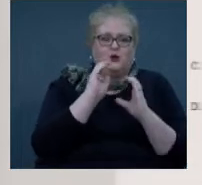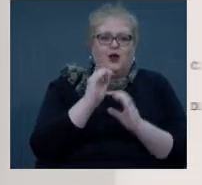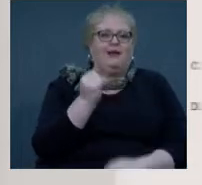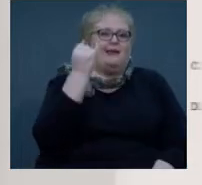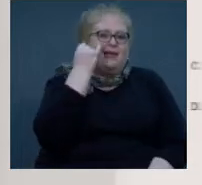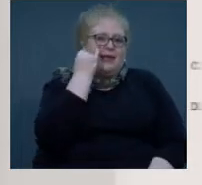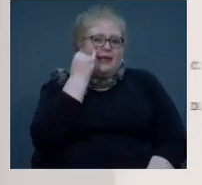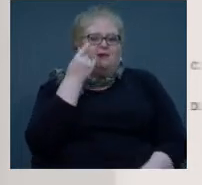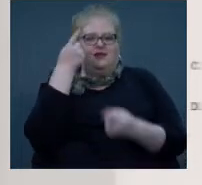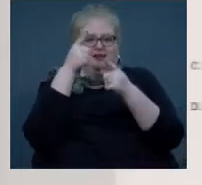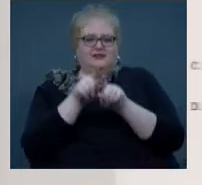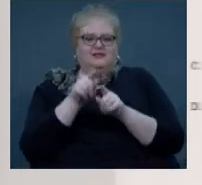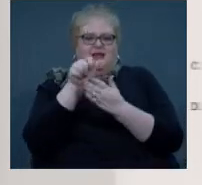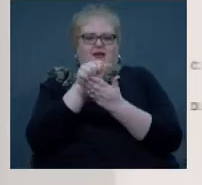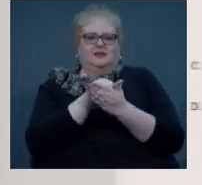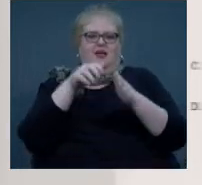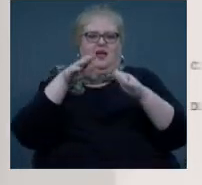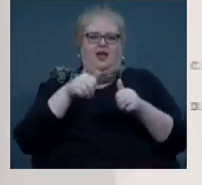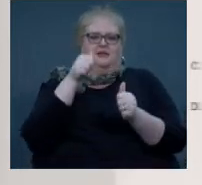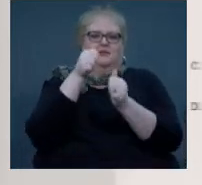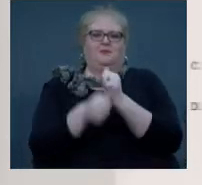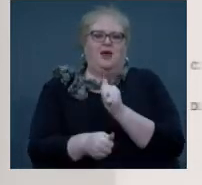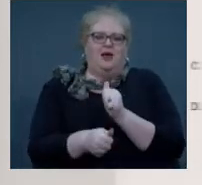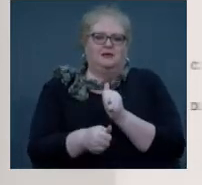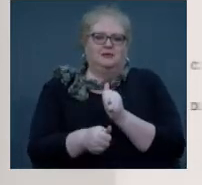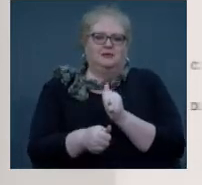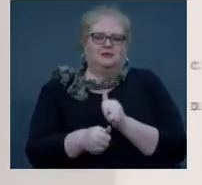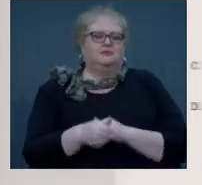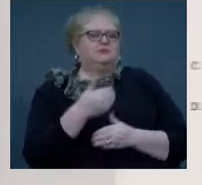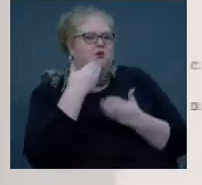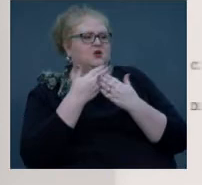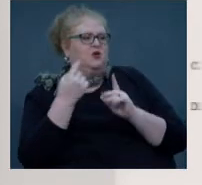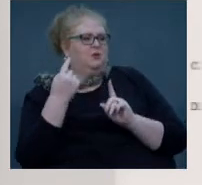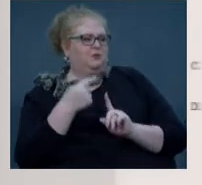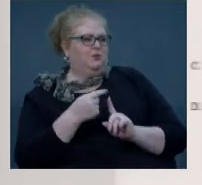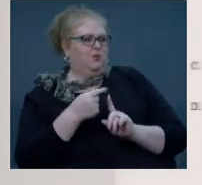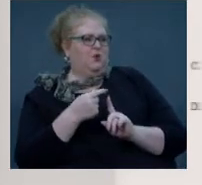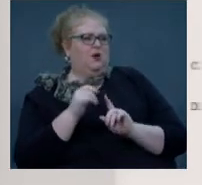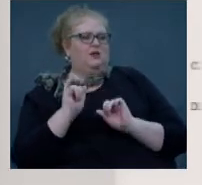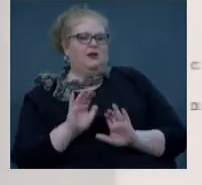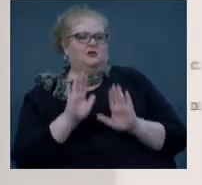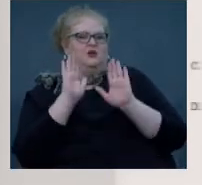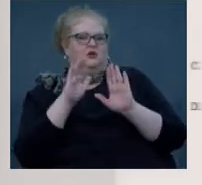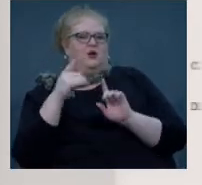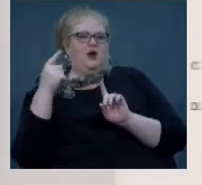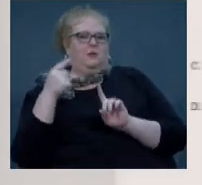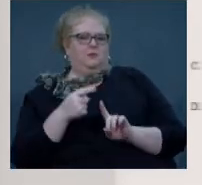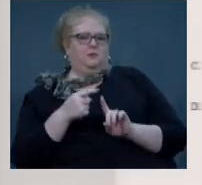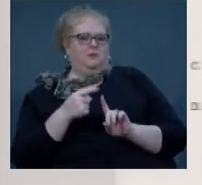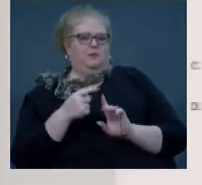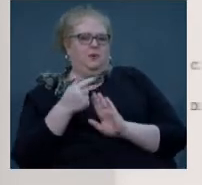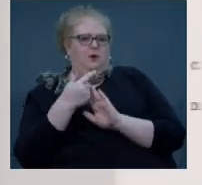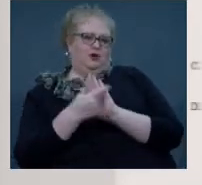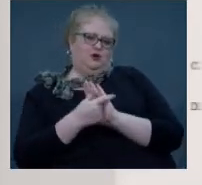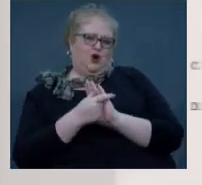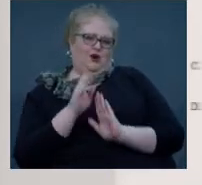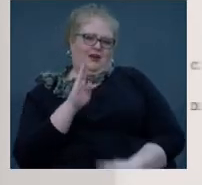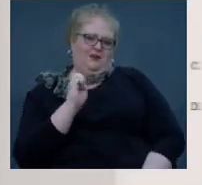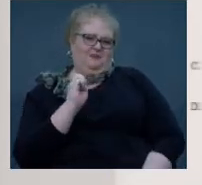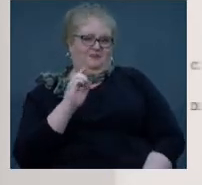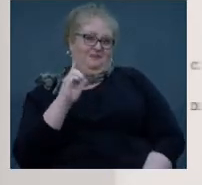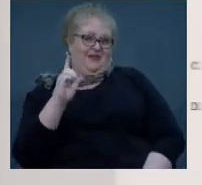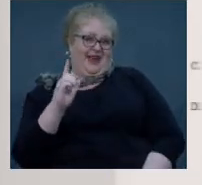hasn't been passed yet? Good point. No, I think great point, Ms. Bell, or Attorney Bell, I think it is